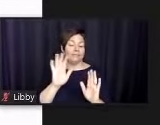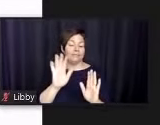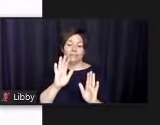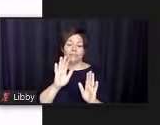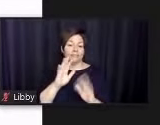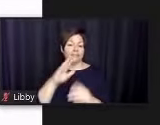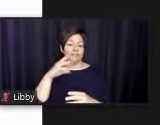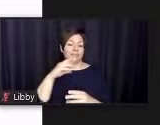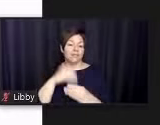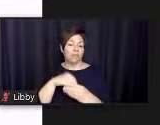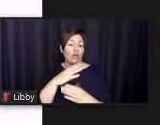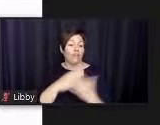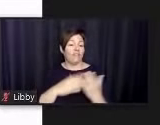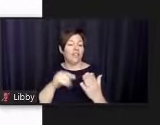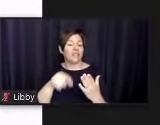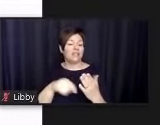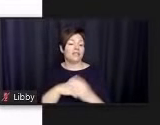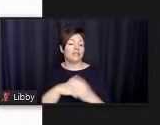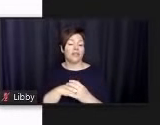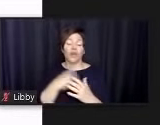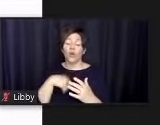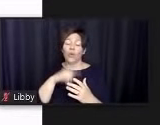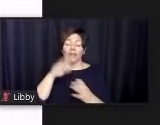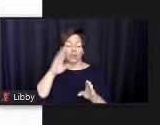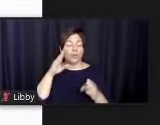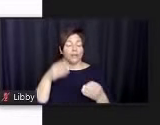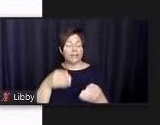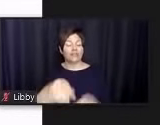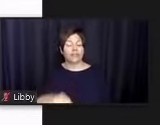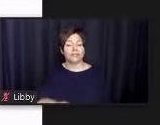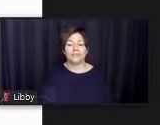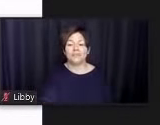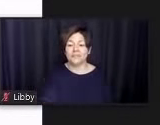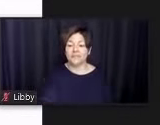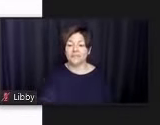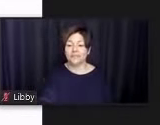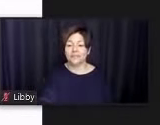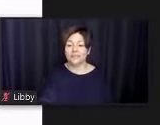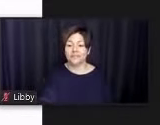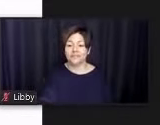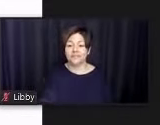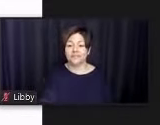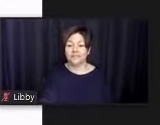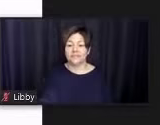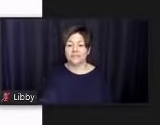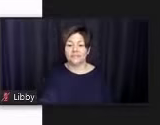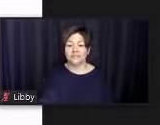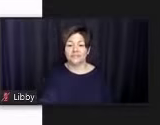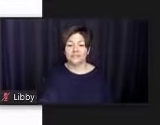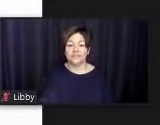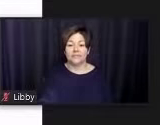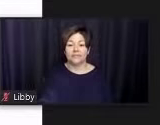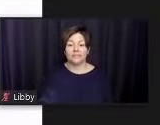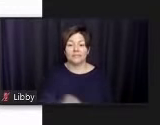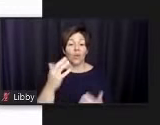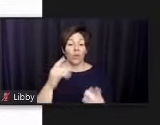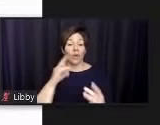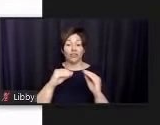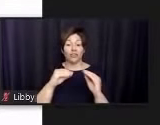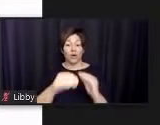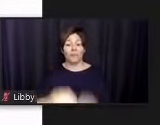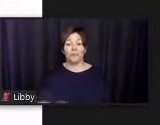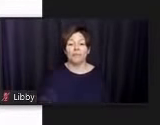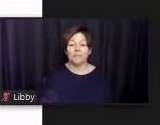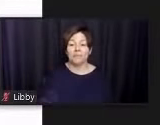this. So these are things that we have to pay attention to. And this is something we need to address as a part of this. Okay, wait, there's more, okay?